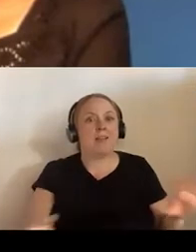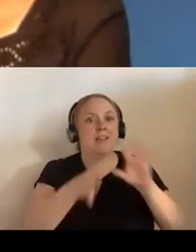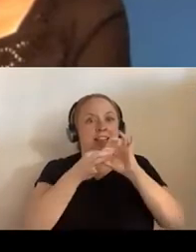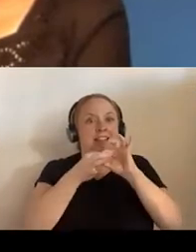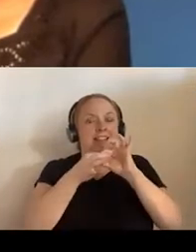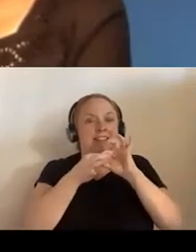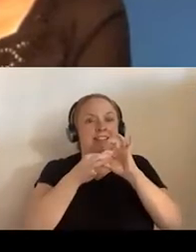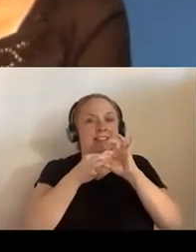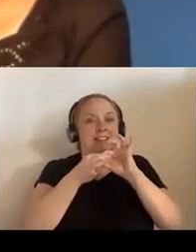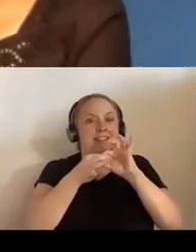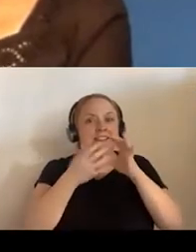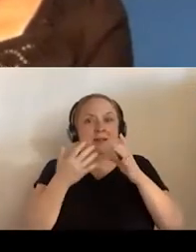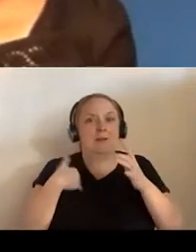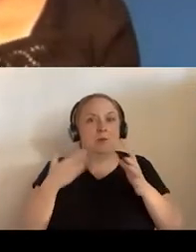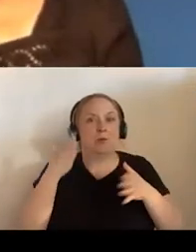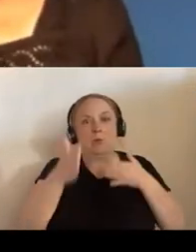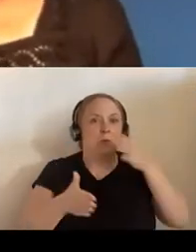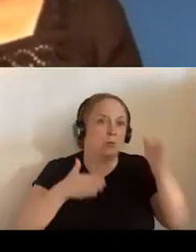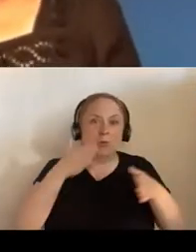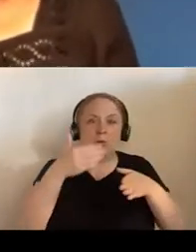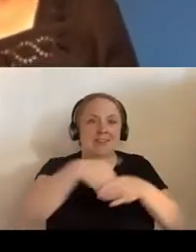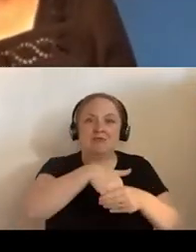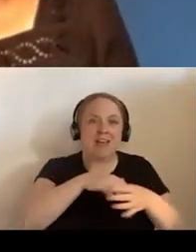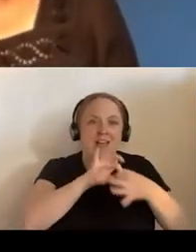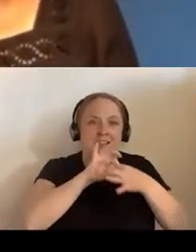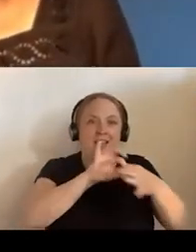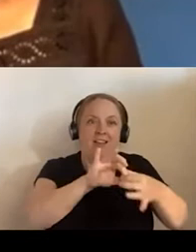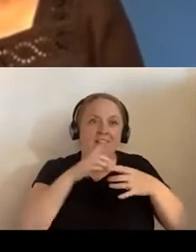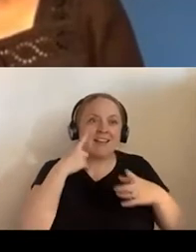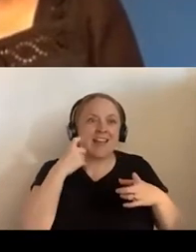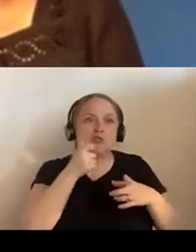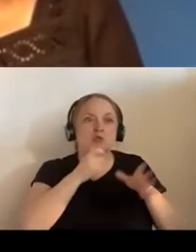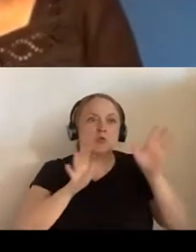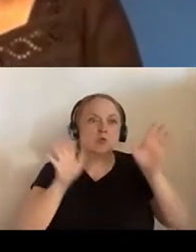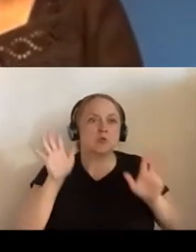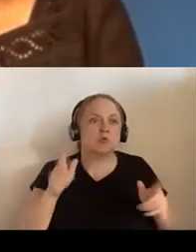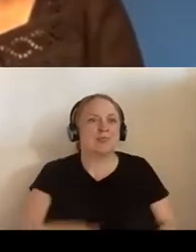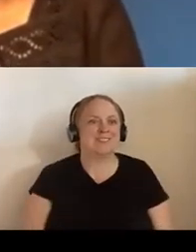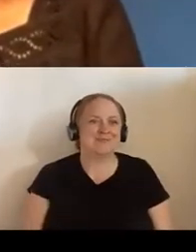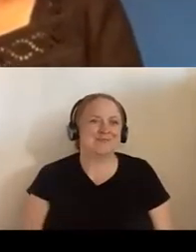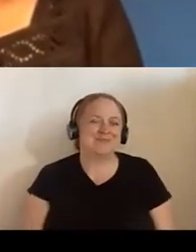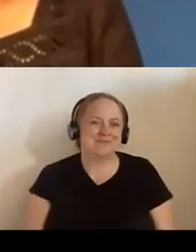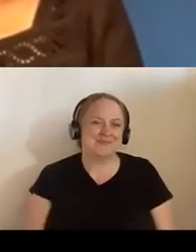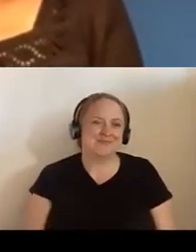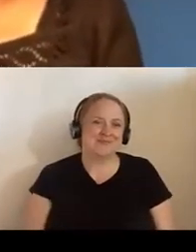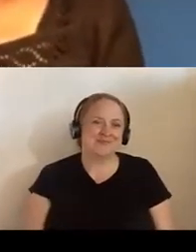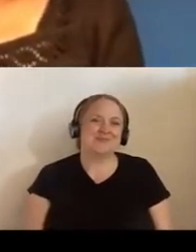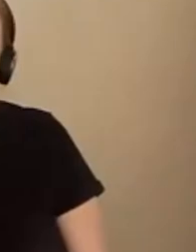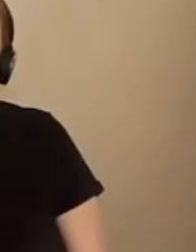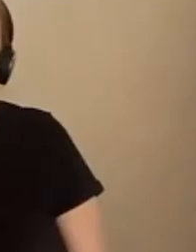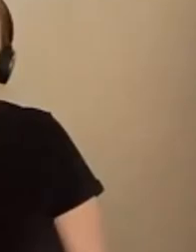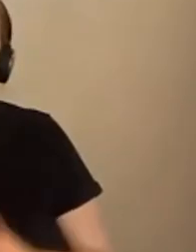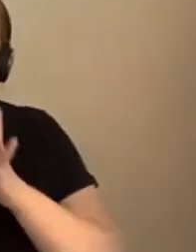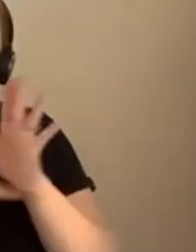be interactive, and people in those places will be able to use the installation. But yeah, Jane?